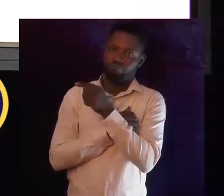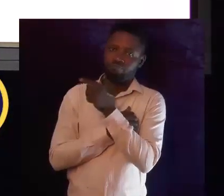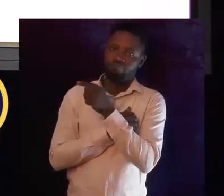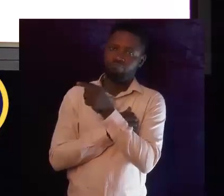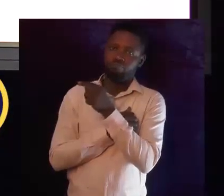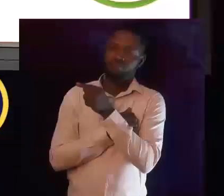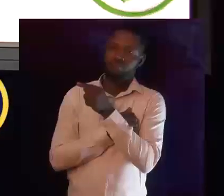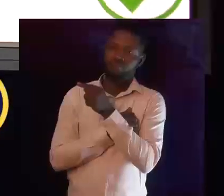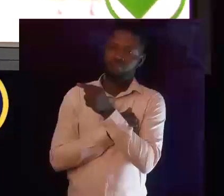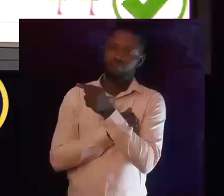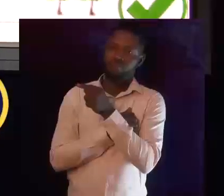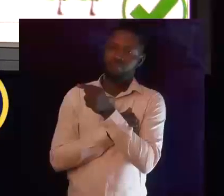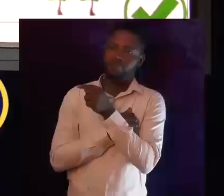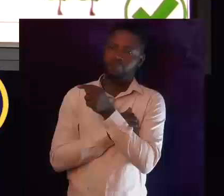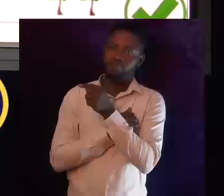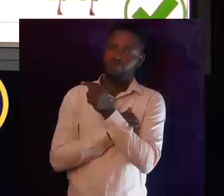Now,